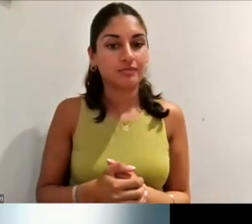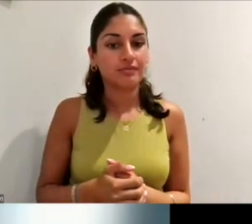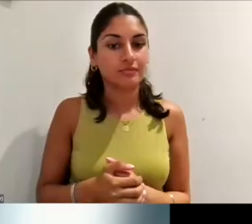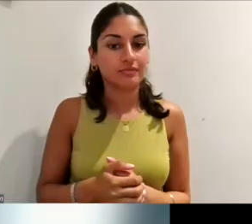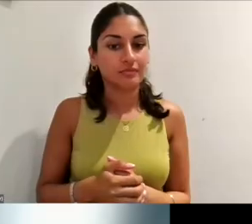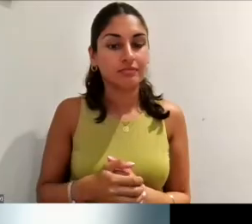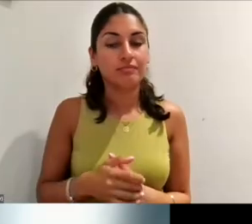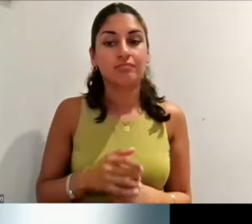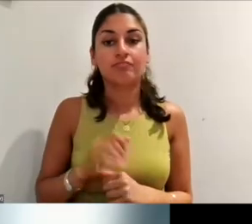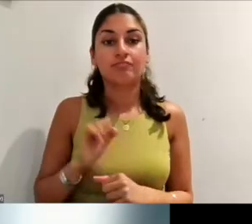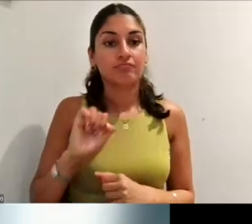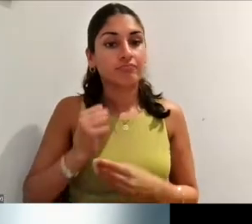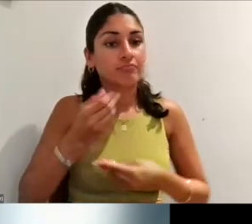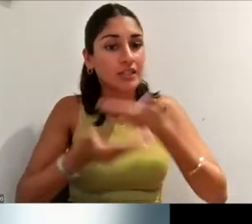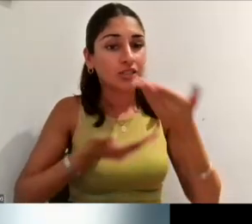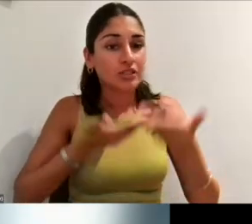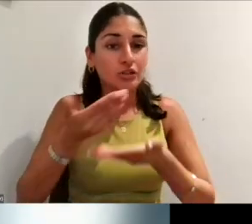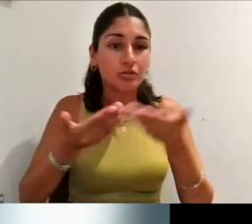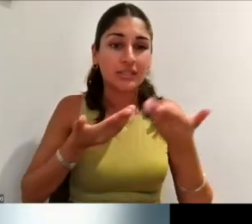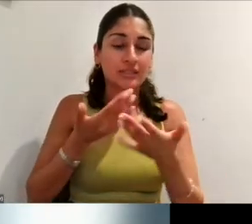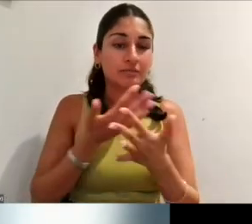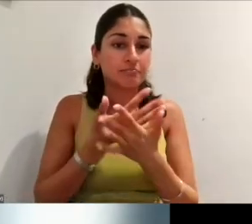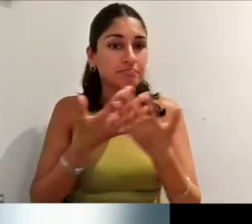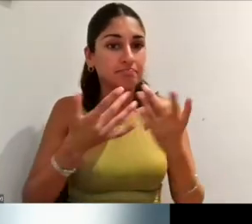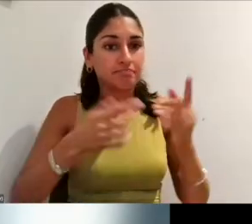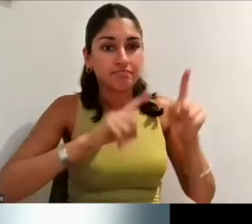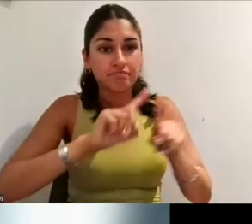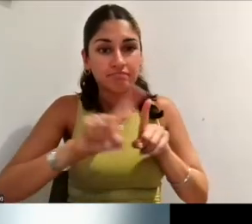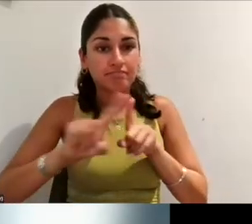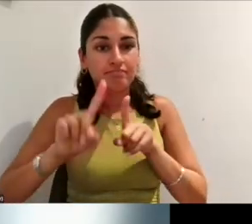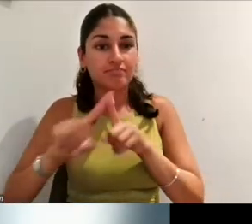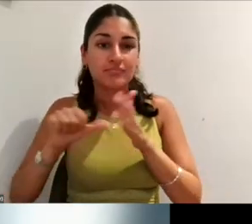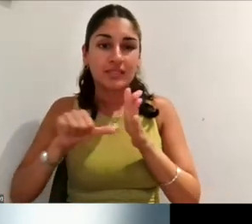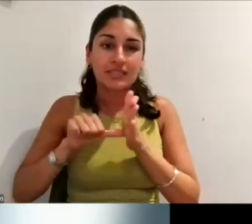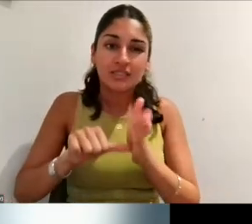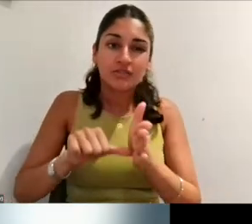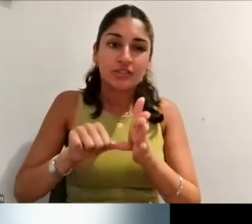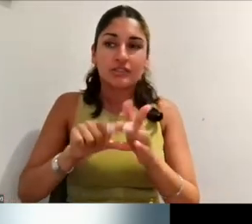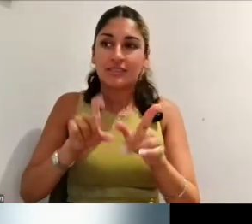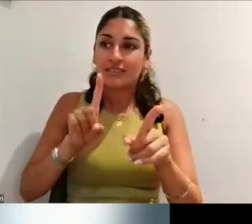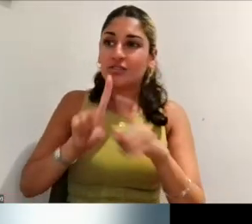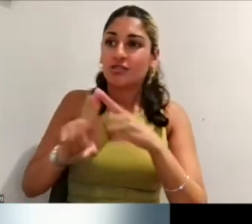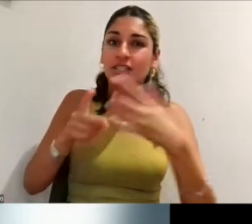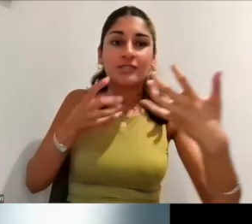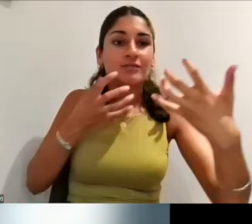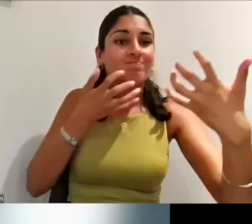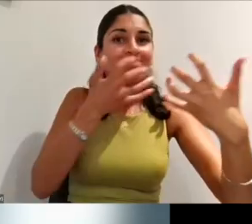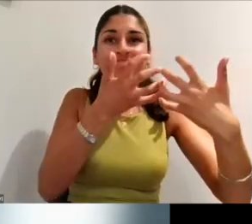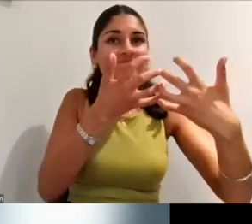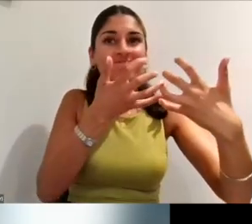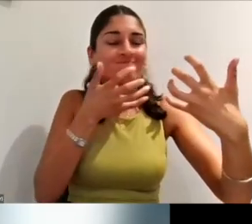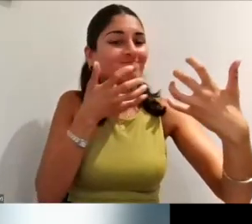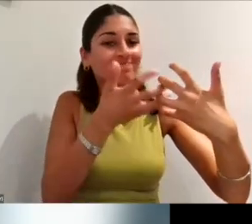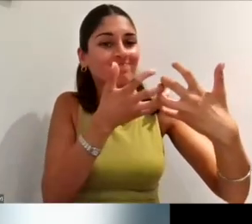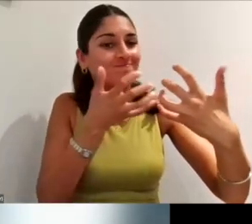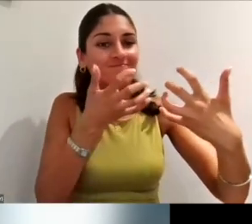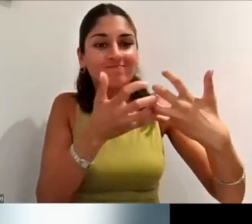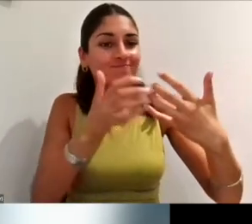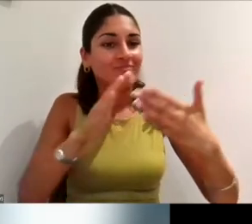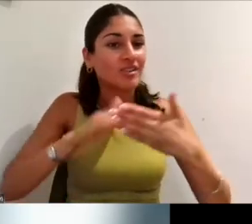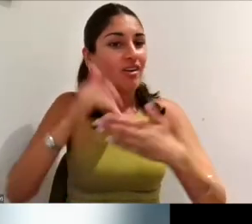of difficulty or having difficulty to fit in or not quite understanding the